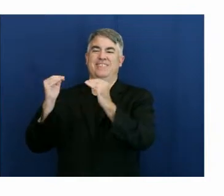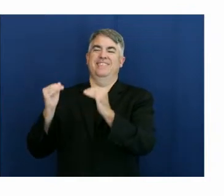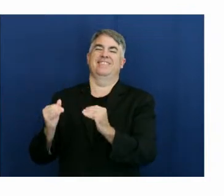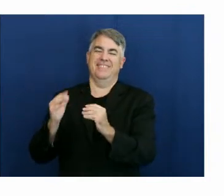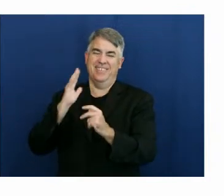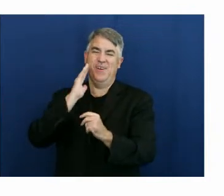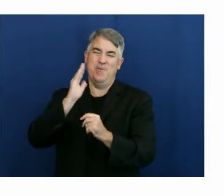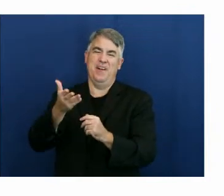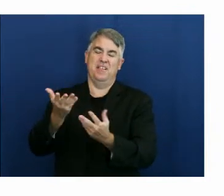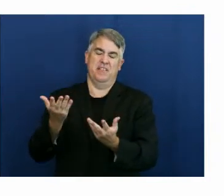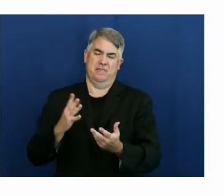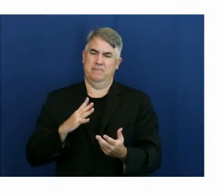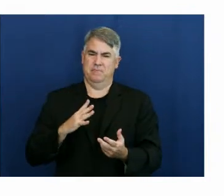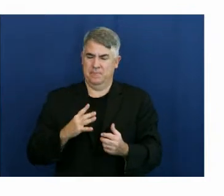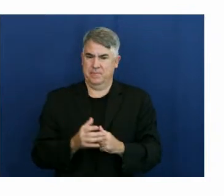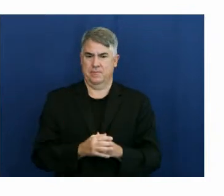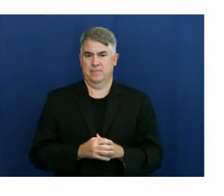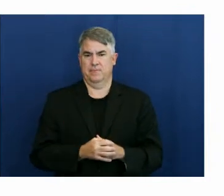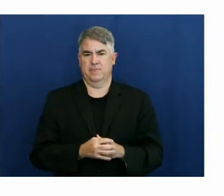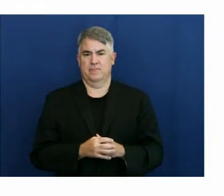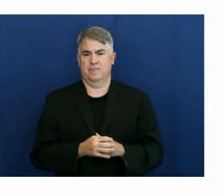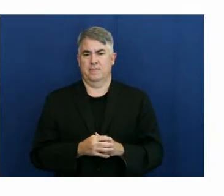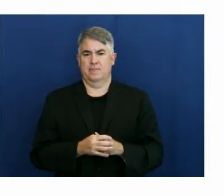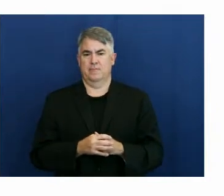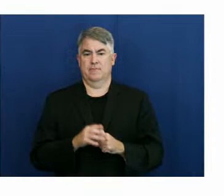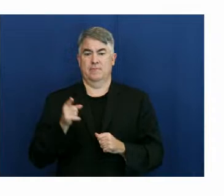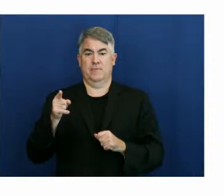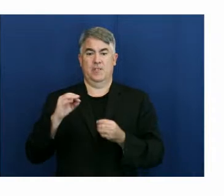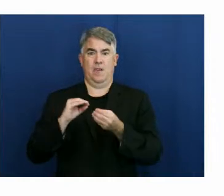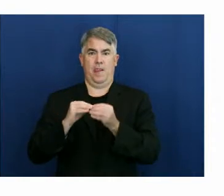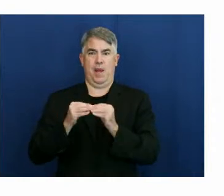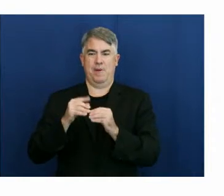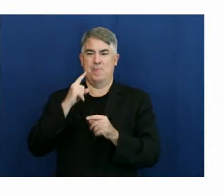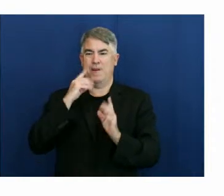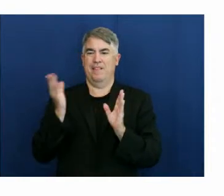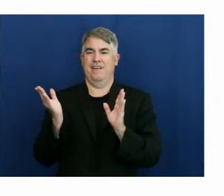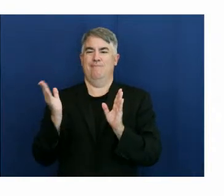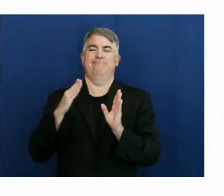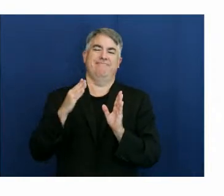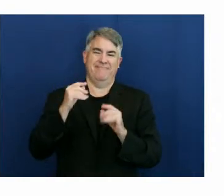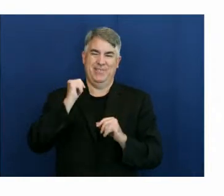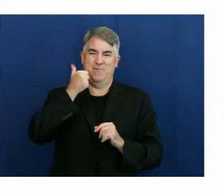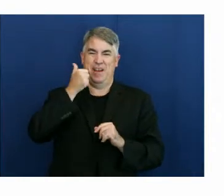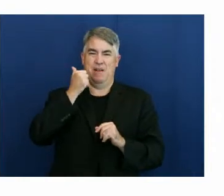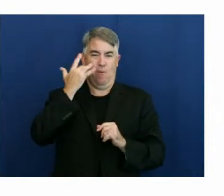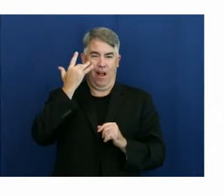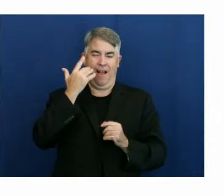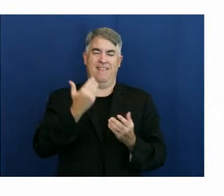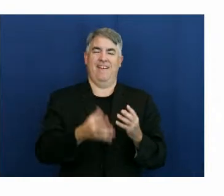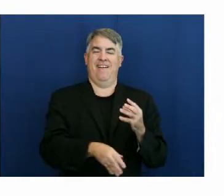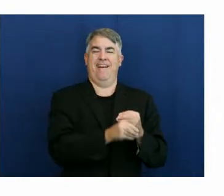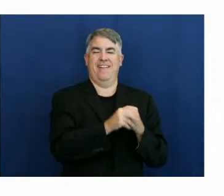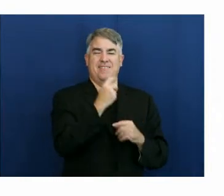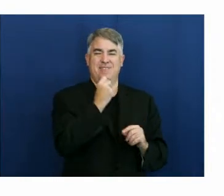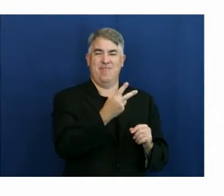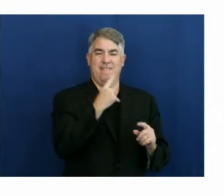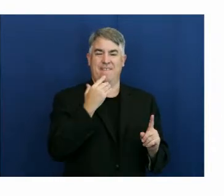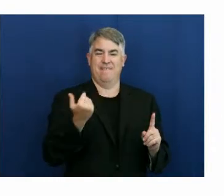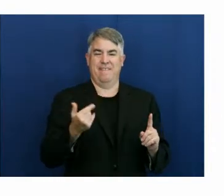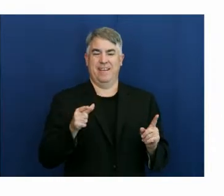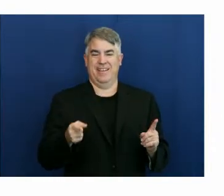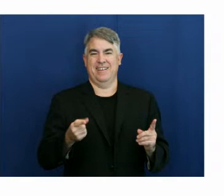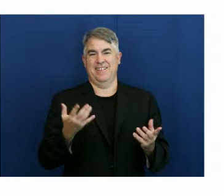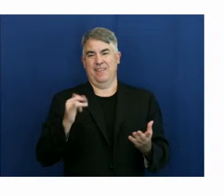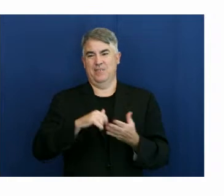could wake up tomorrow and see these numbers dip a little bit. And the reason for that is just because we have increased the eligible population once 12